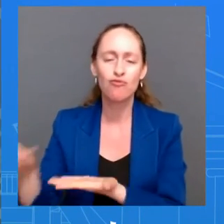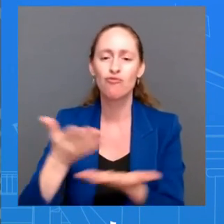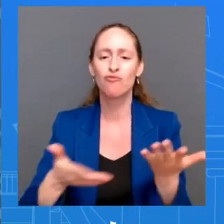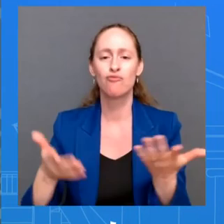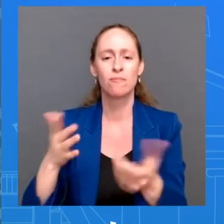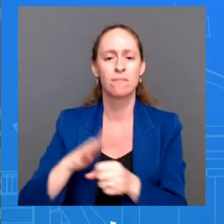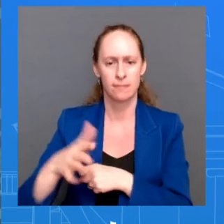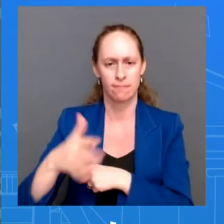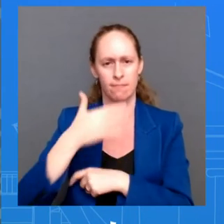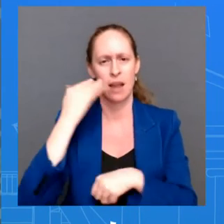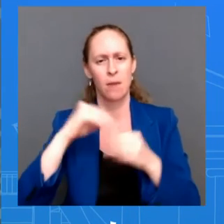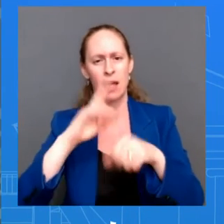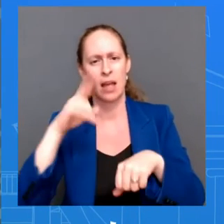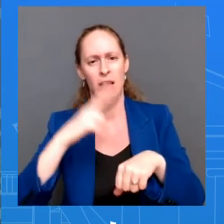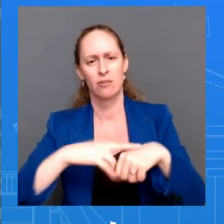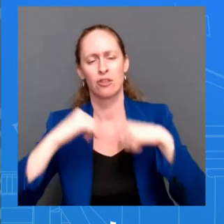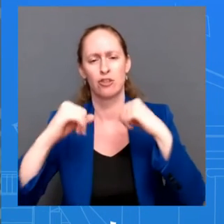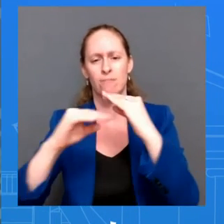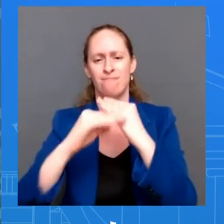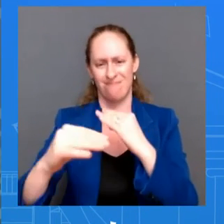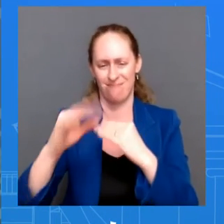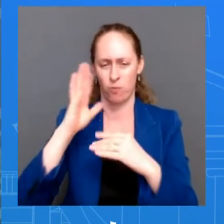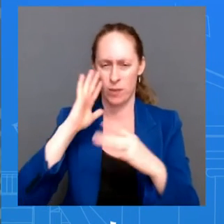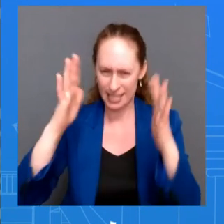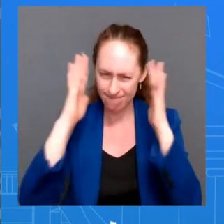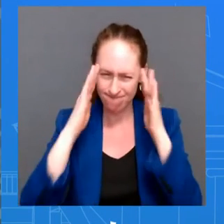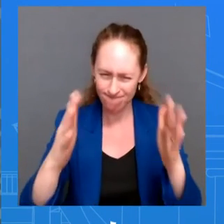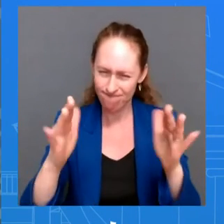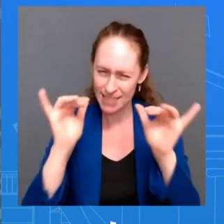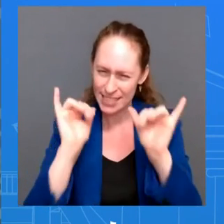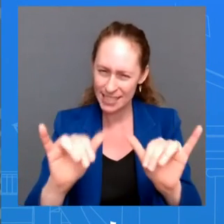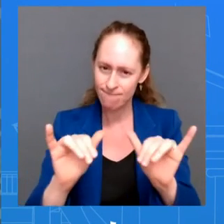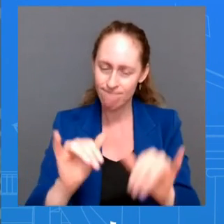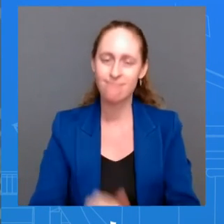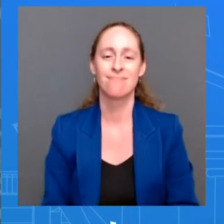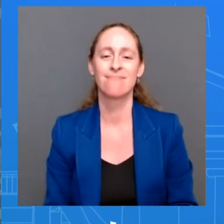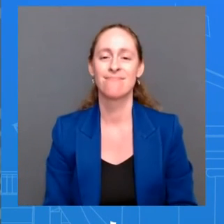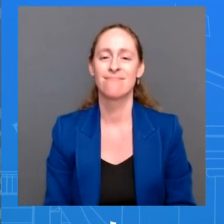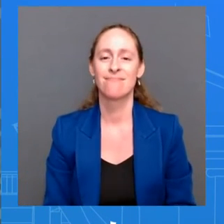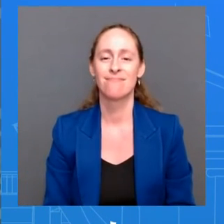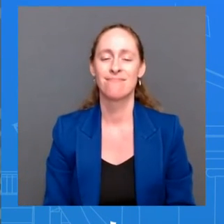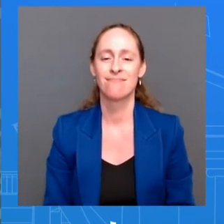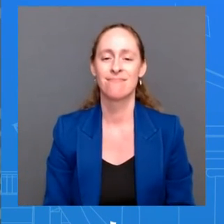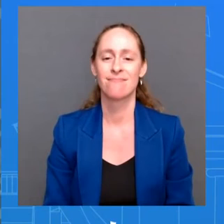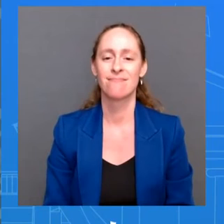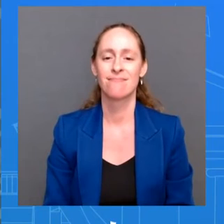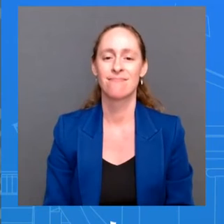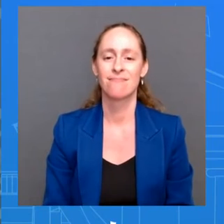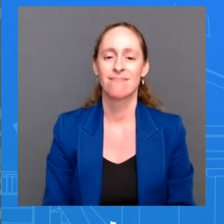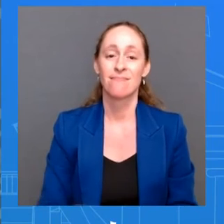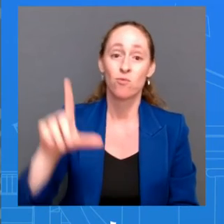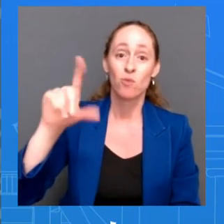and much more. So right now, 2024 is so far away.